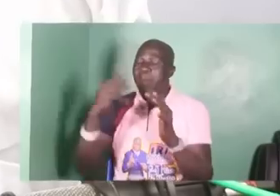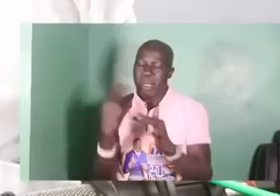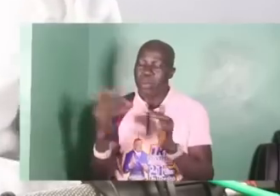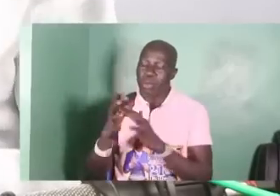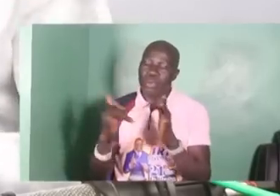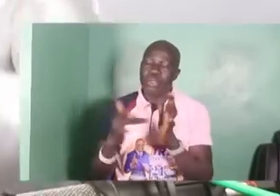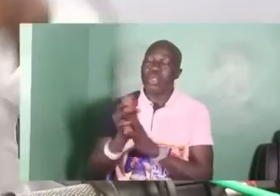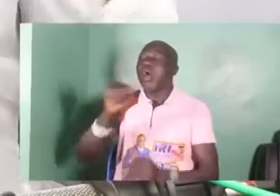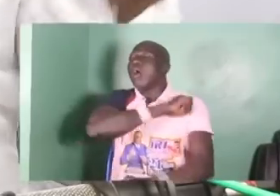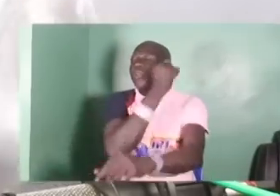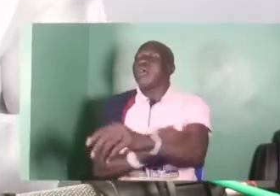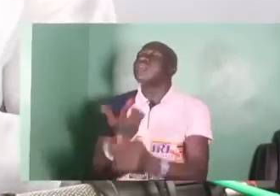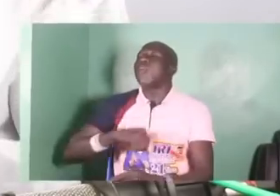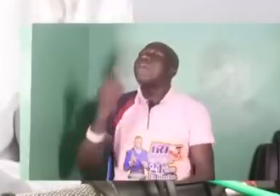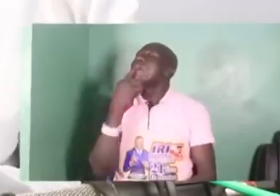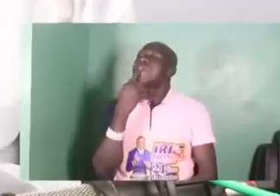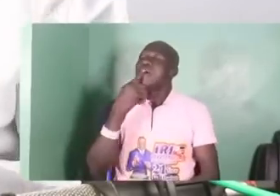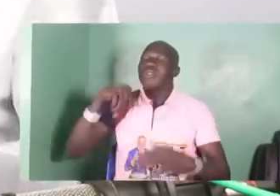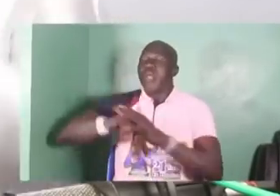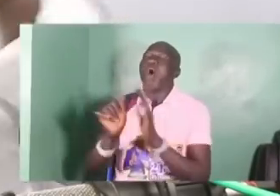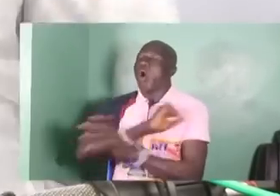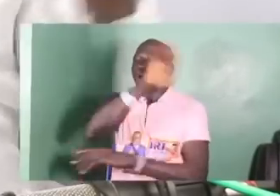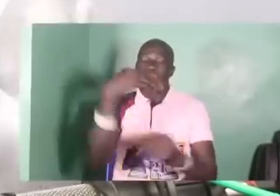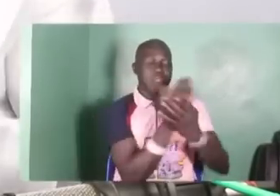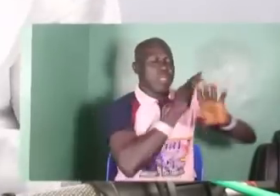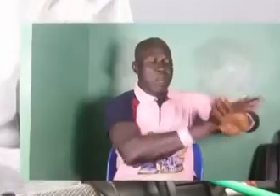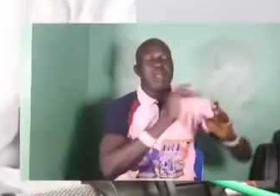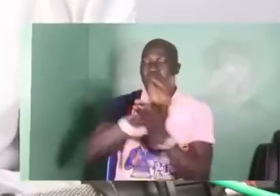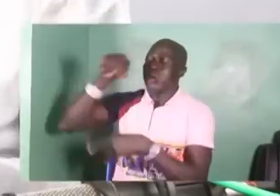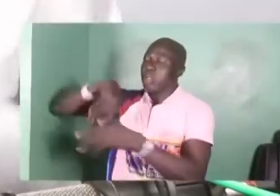when you want something to me, you want to say,